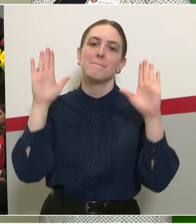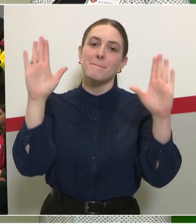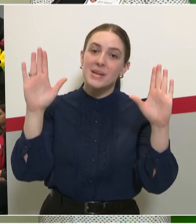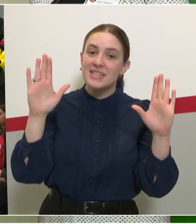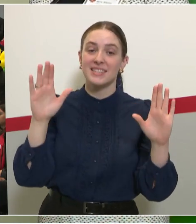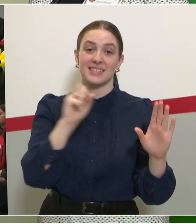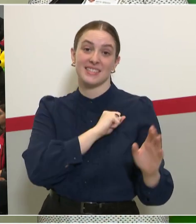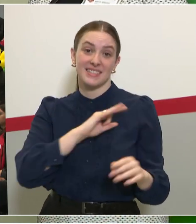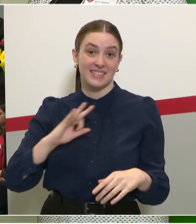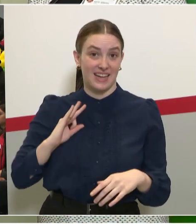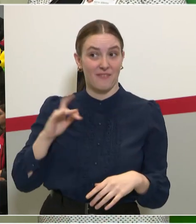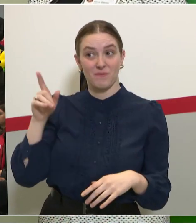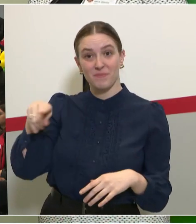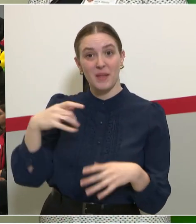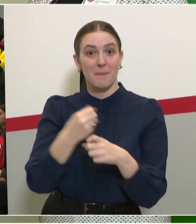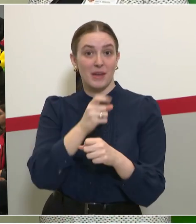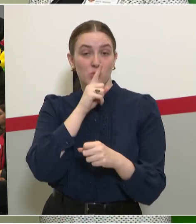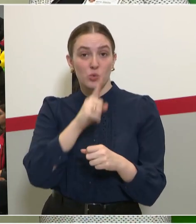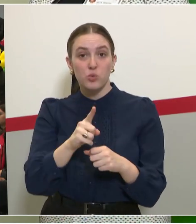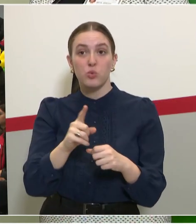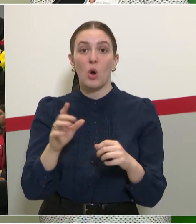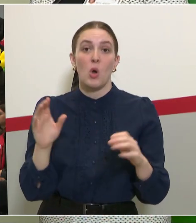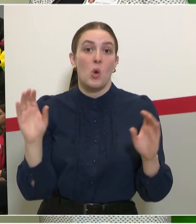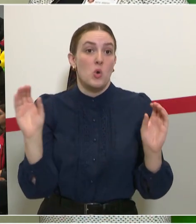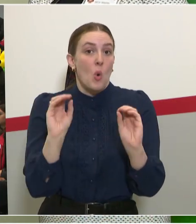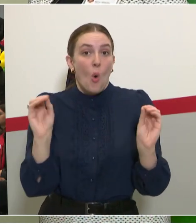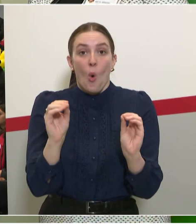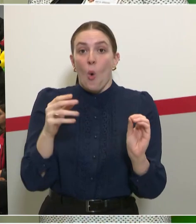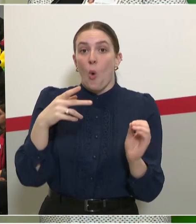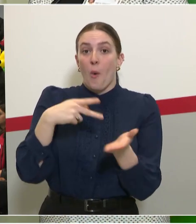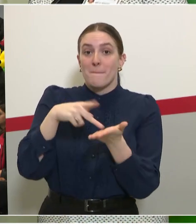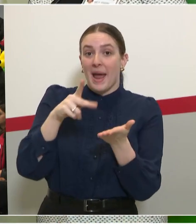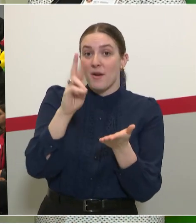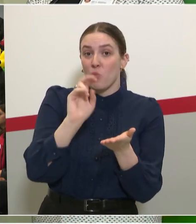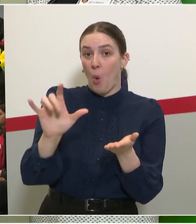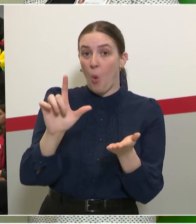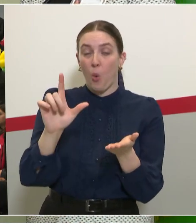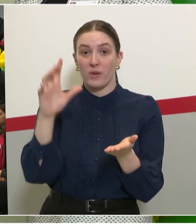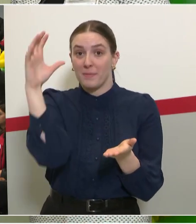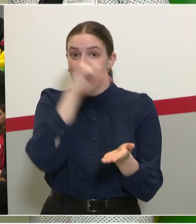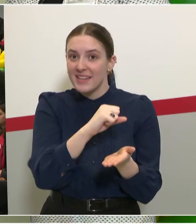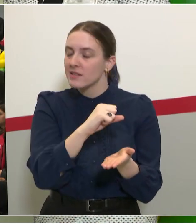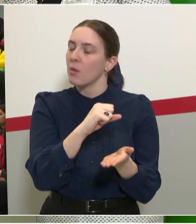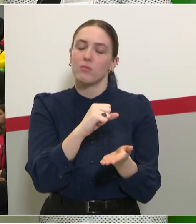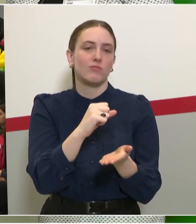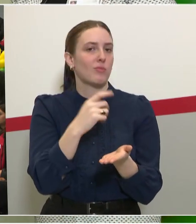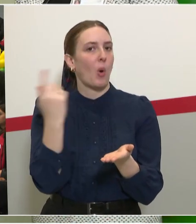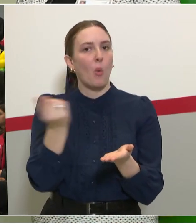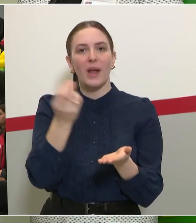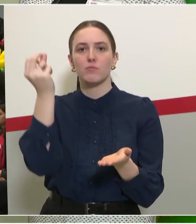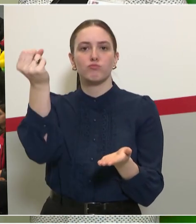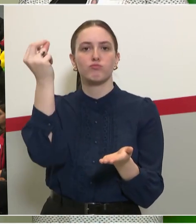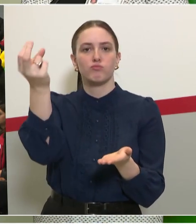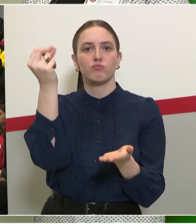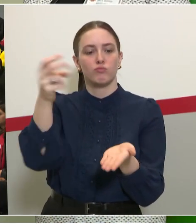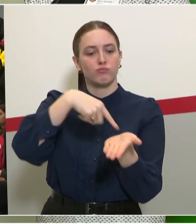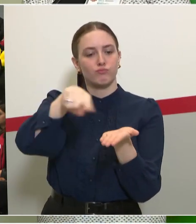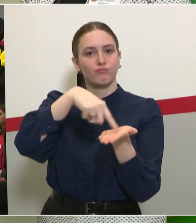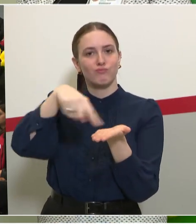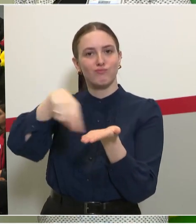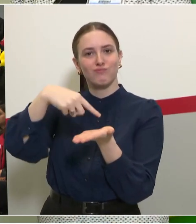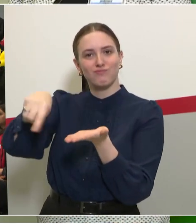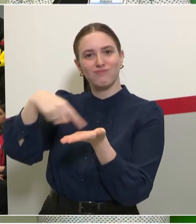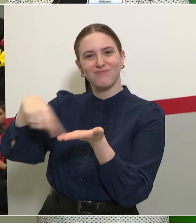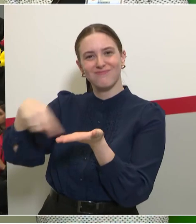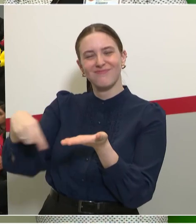sure that not a single payroll is missed. Very, very, very important. So I want to